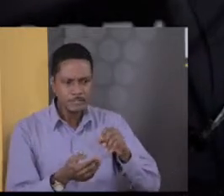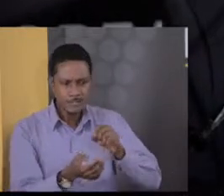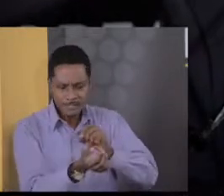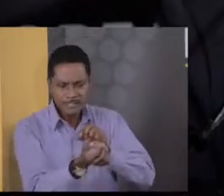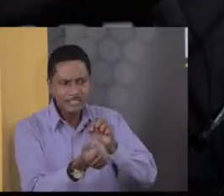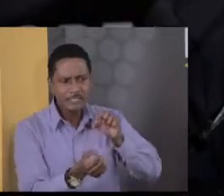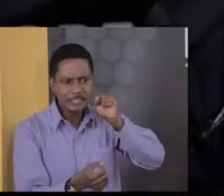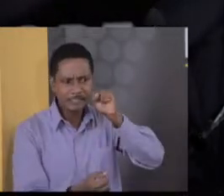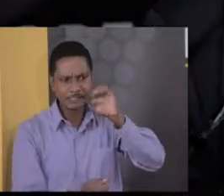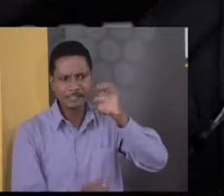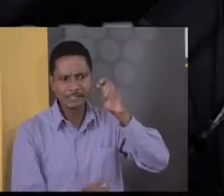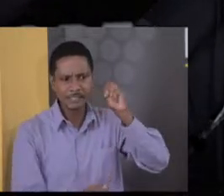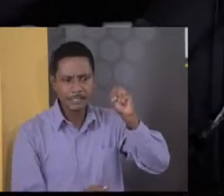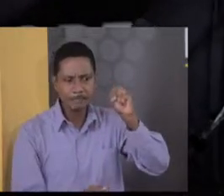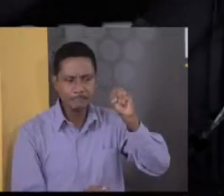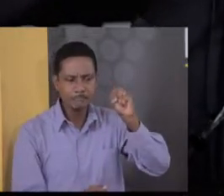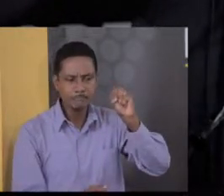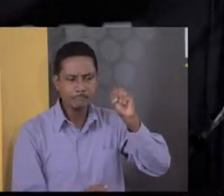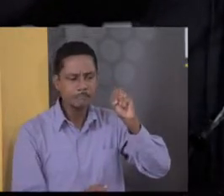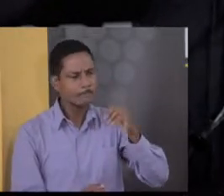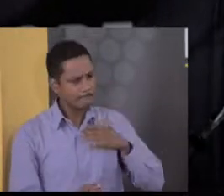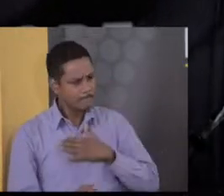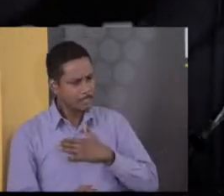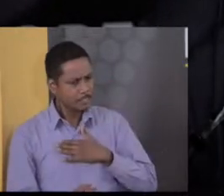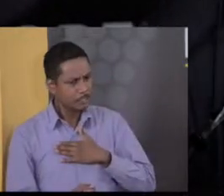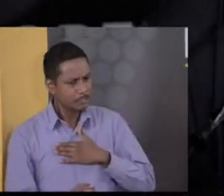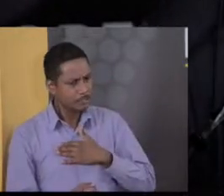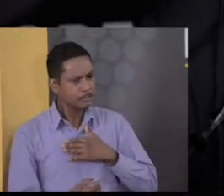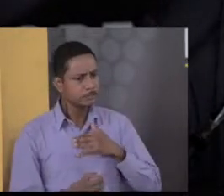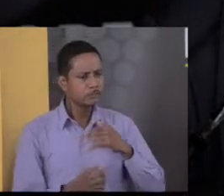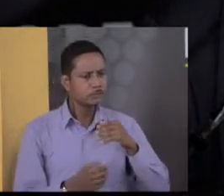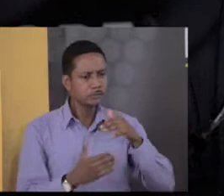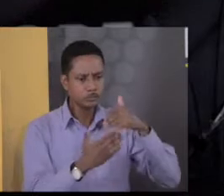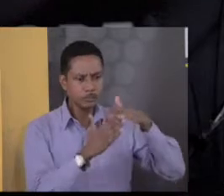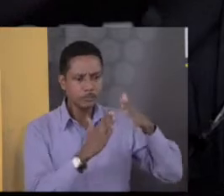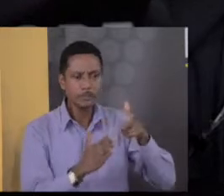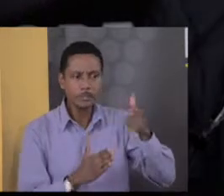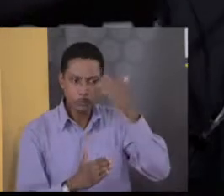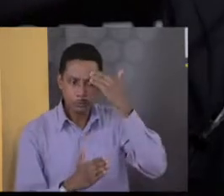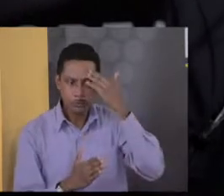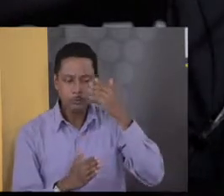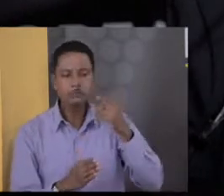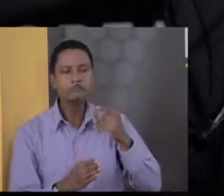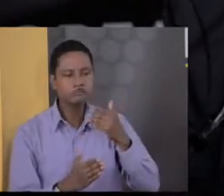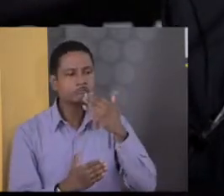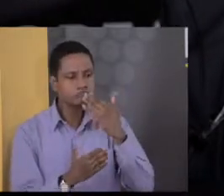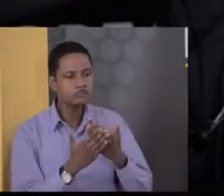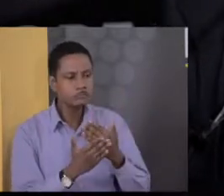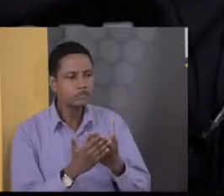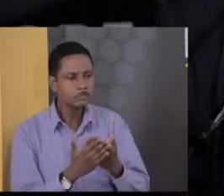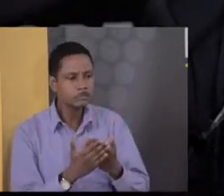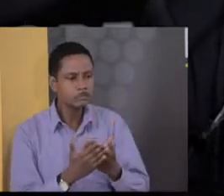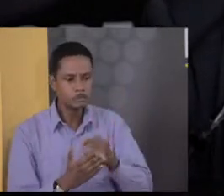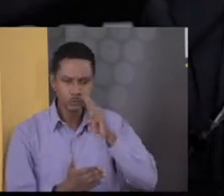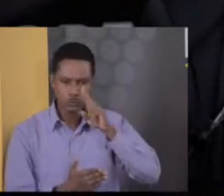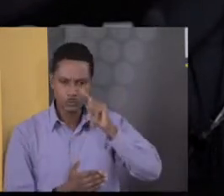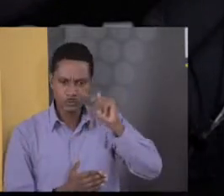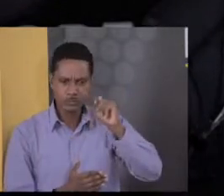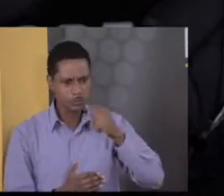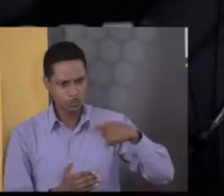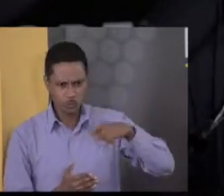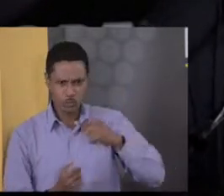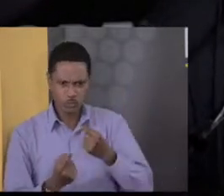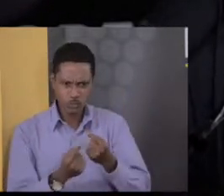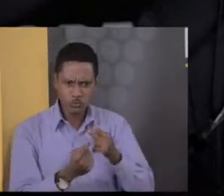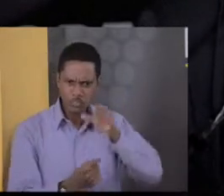seams. My students know those things well. At UTT, we don't do serged seams. Only if they